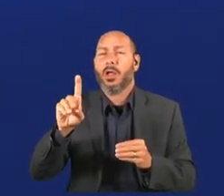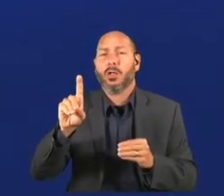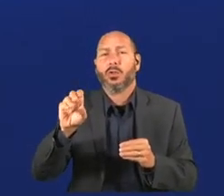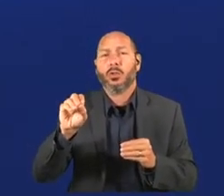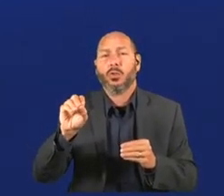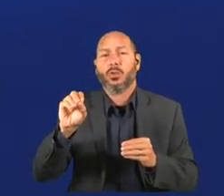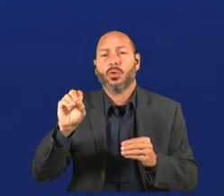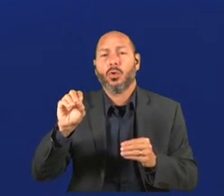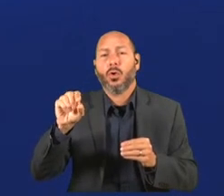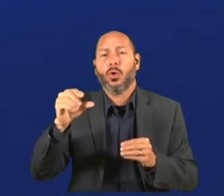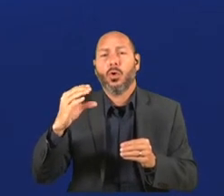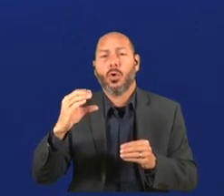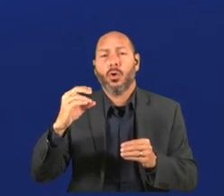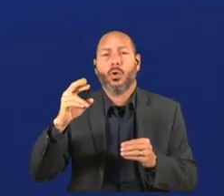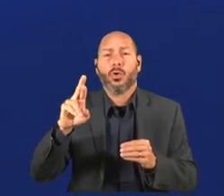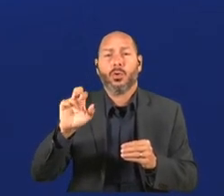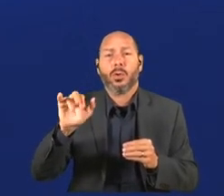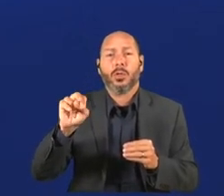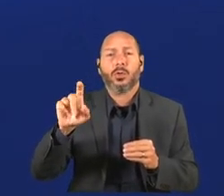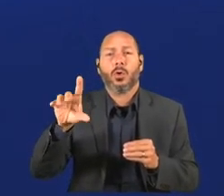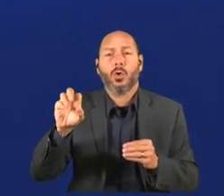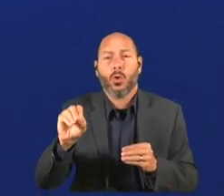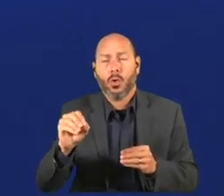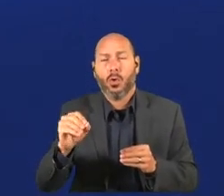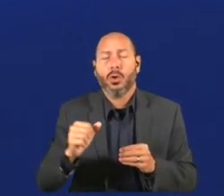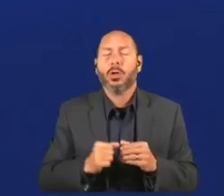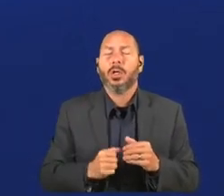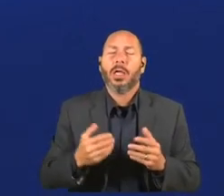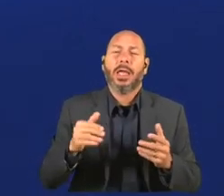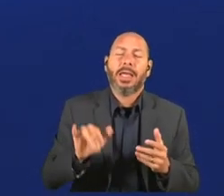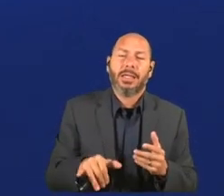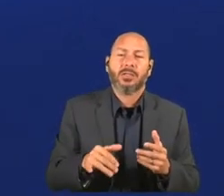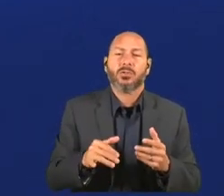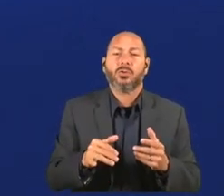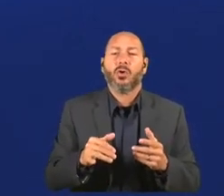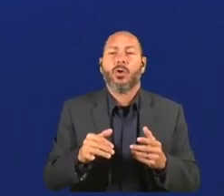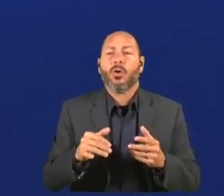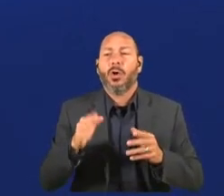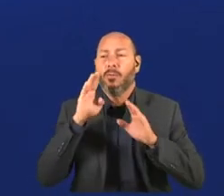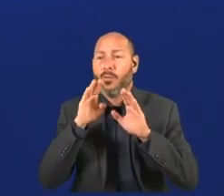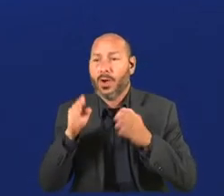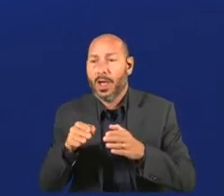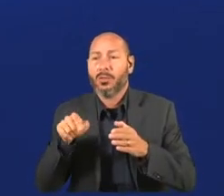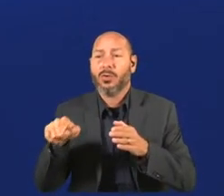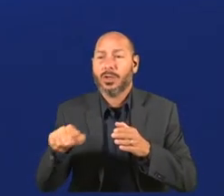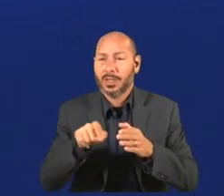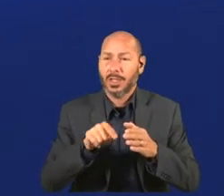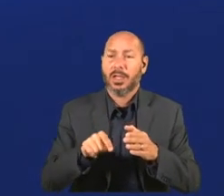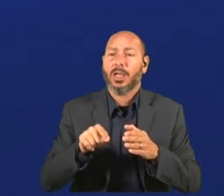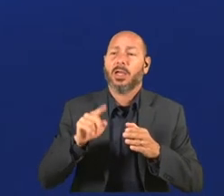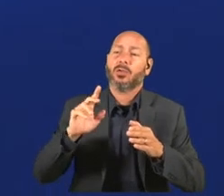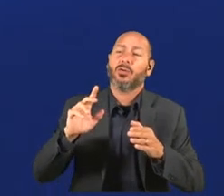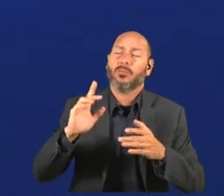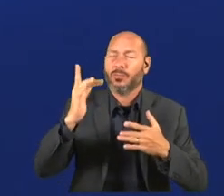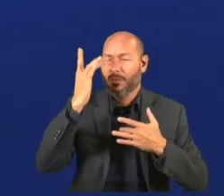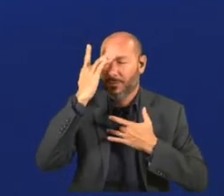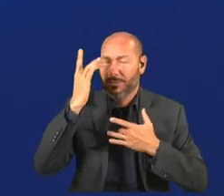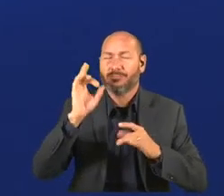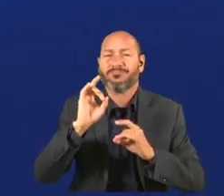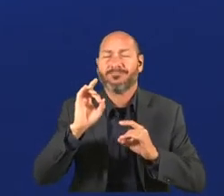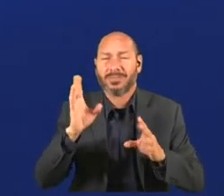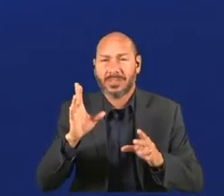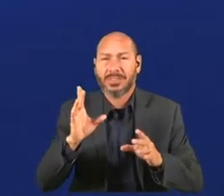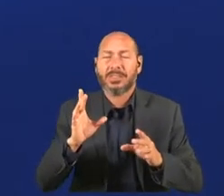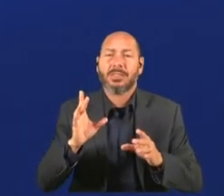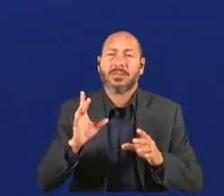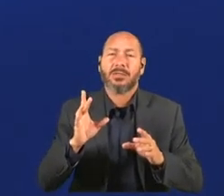here show, everyone within the system is seeing sicker patients. The patients showing up at the emergency room are sicker.